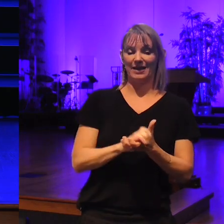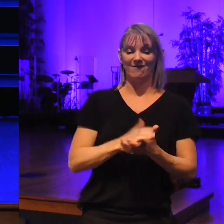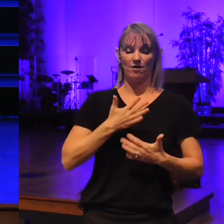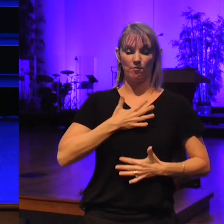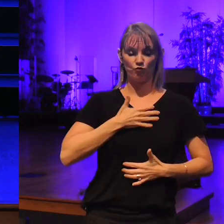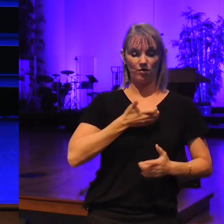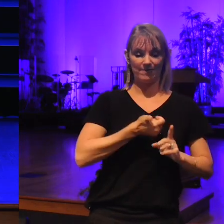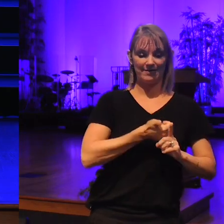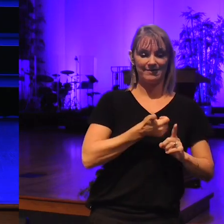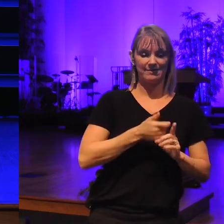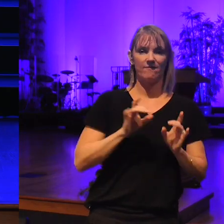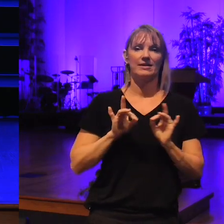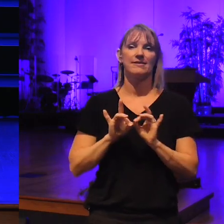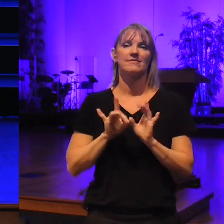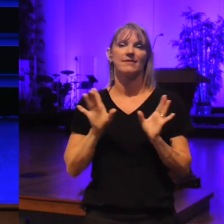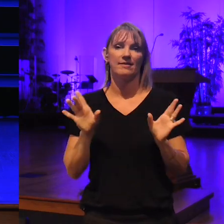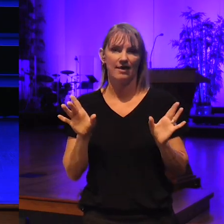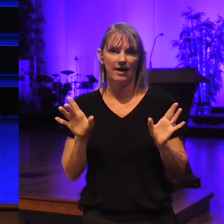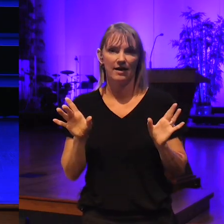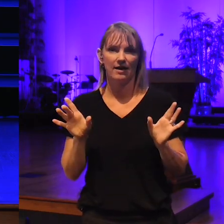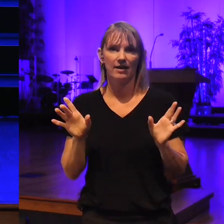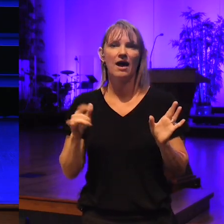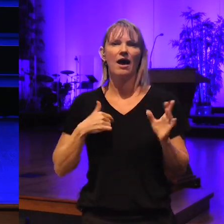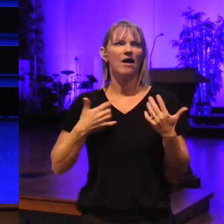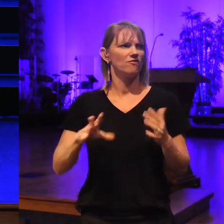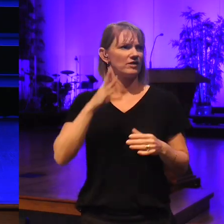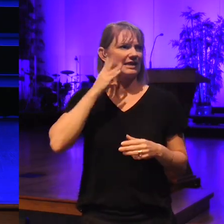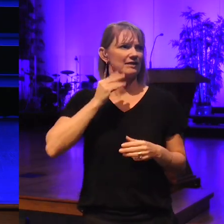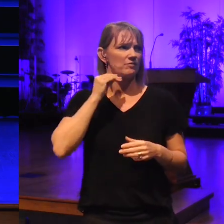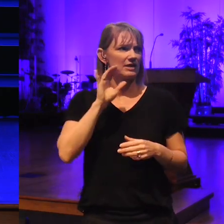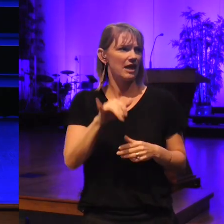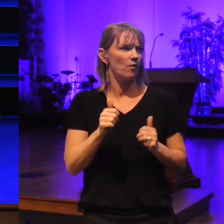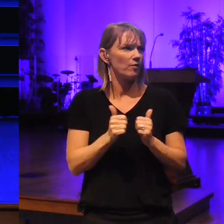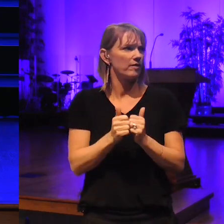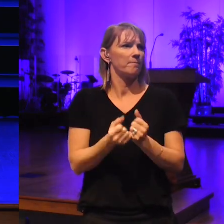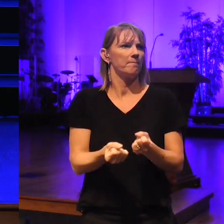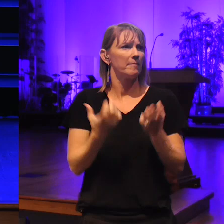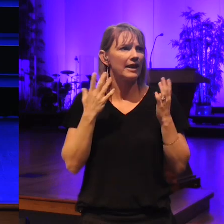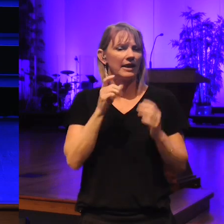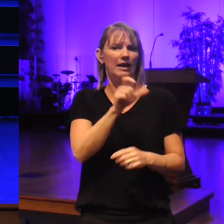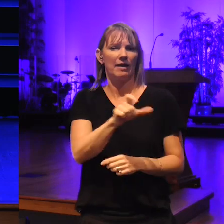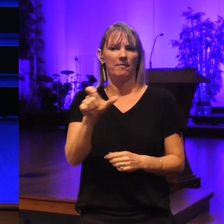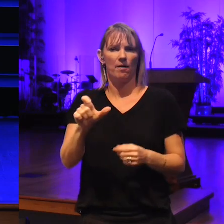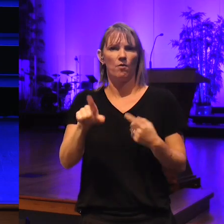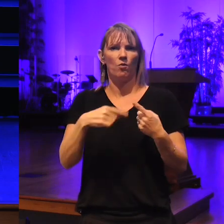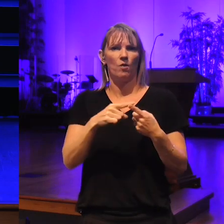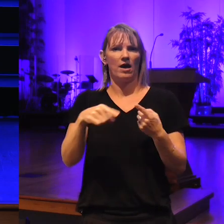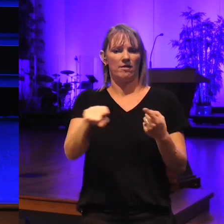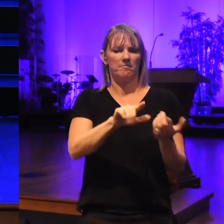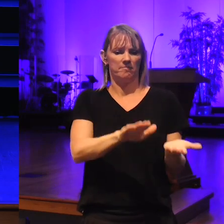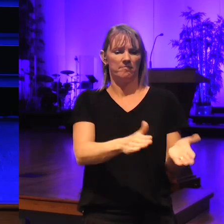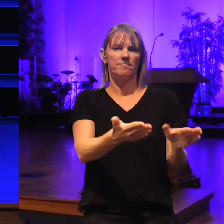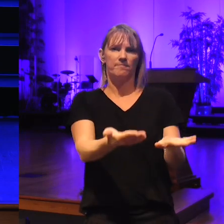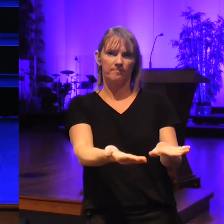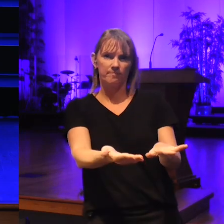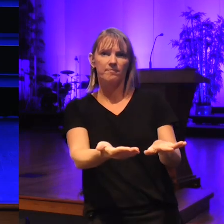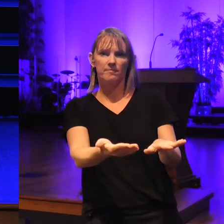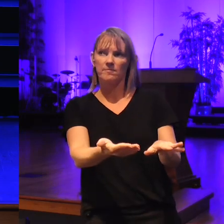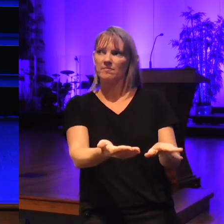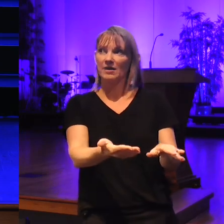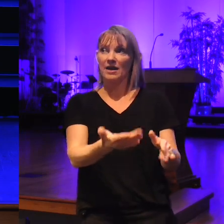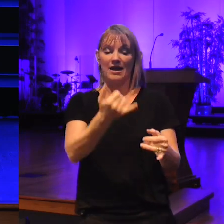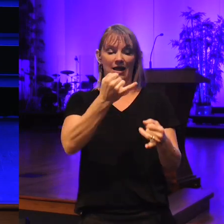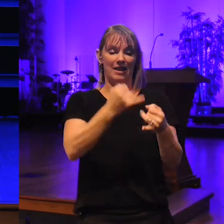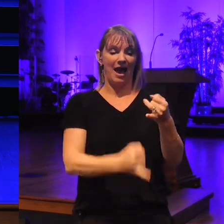is light. And I have experienced that with many people who have made their transition. That